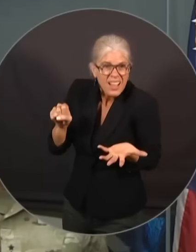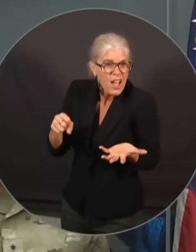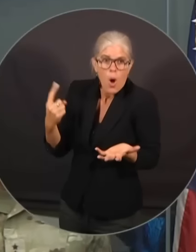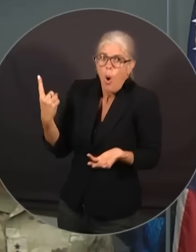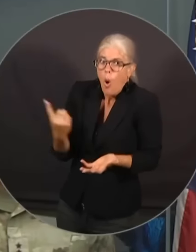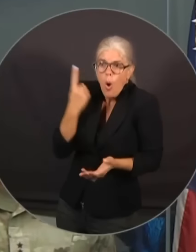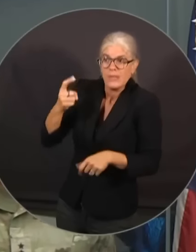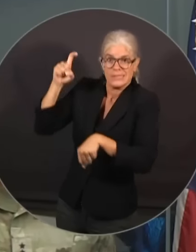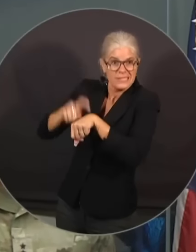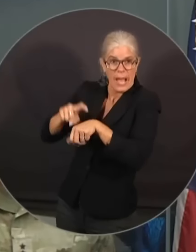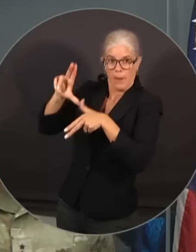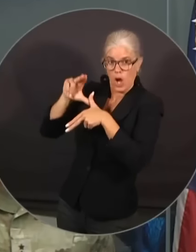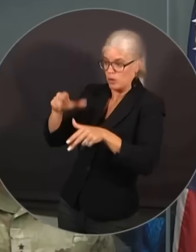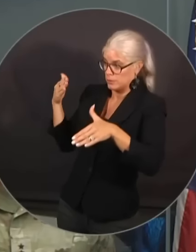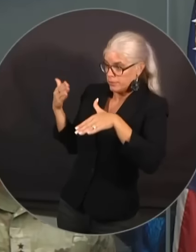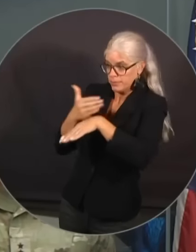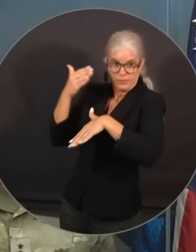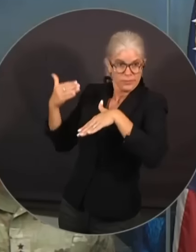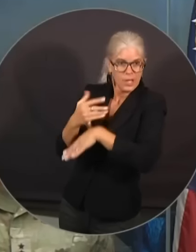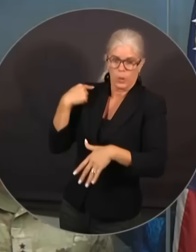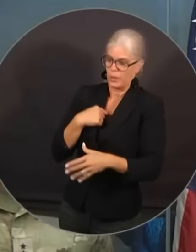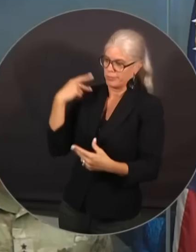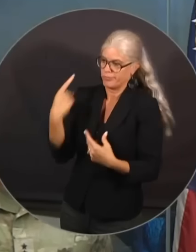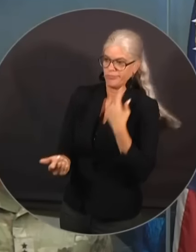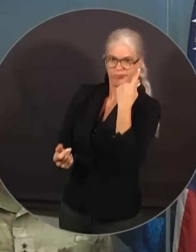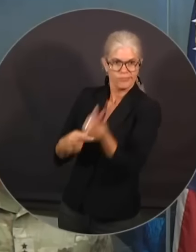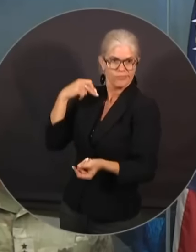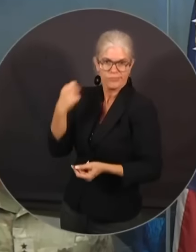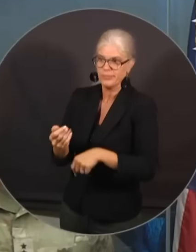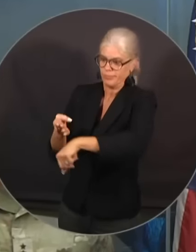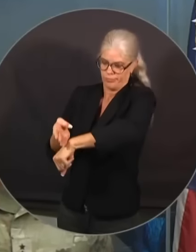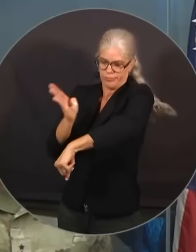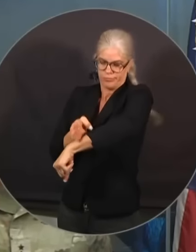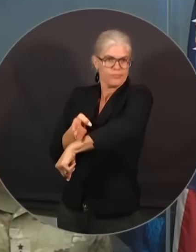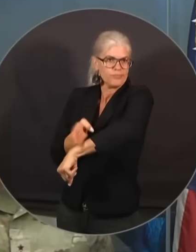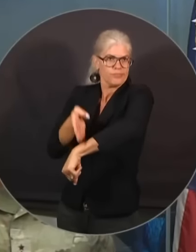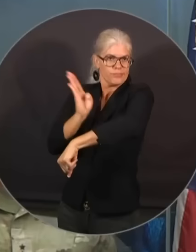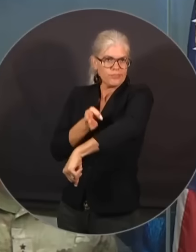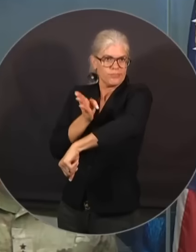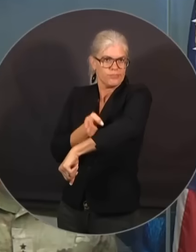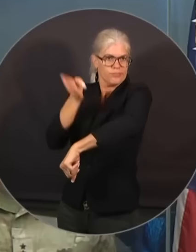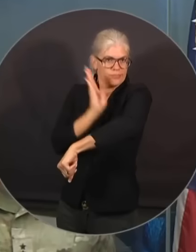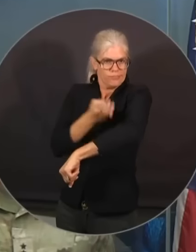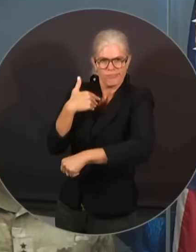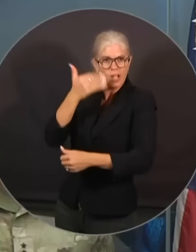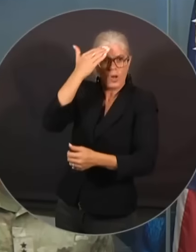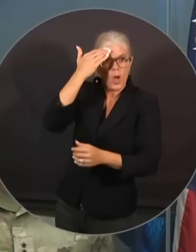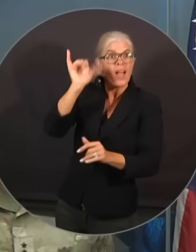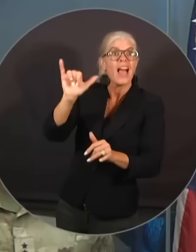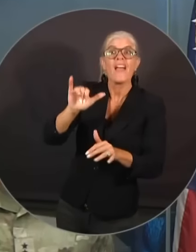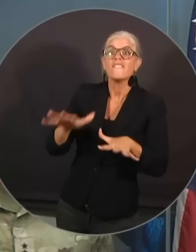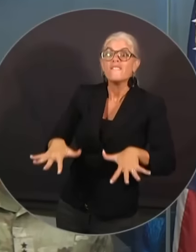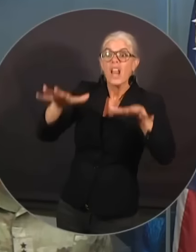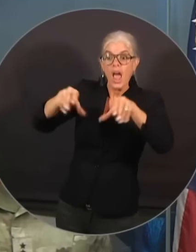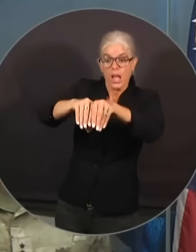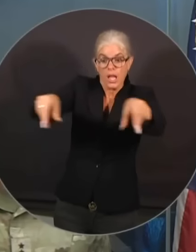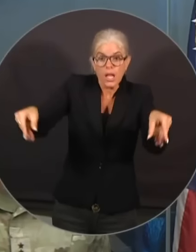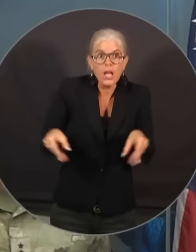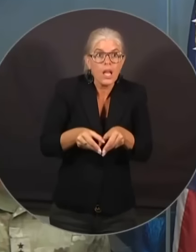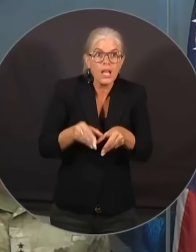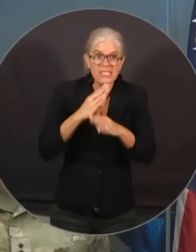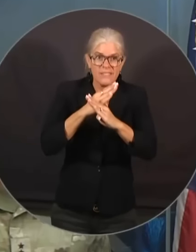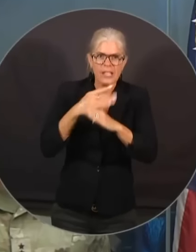at stuff. And so, for example, we've done these flood protection, debuted that during Debbie. Now we have them around fire